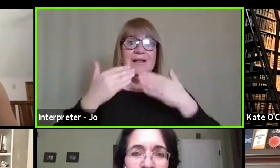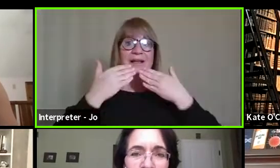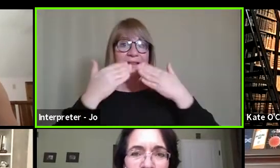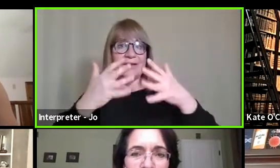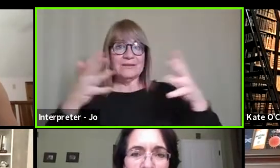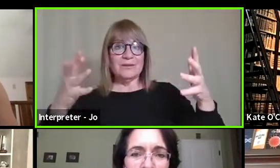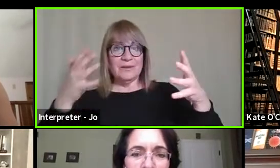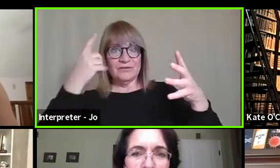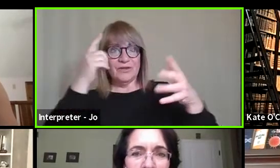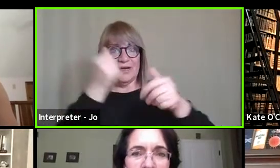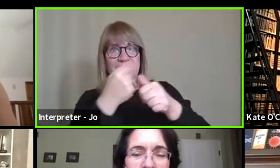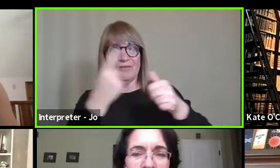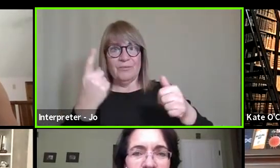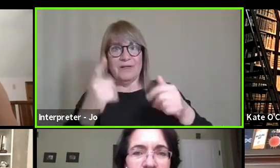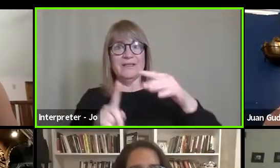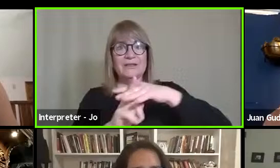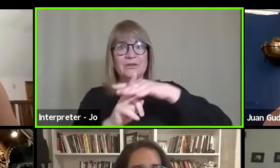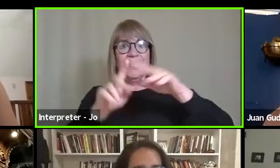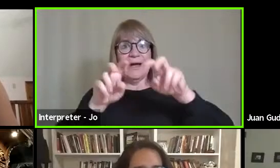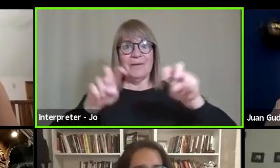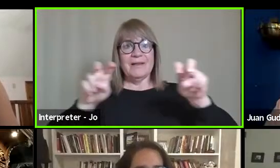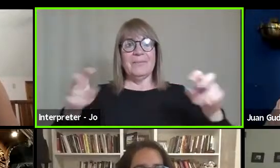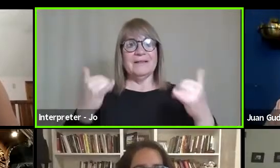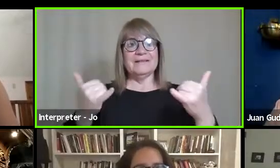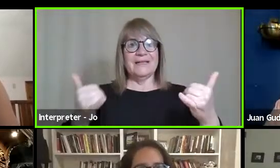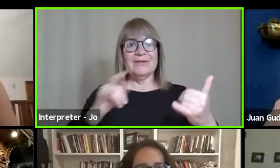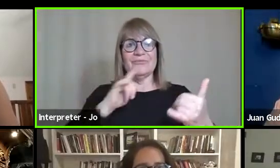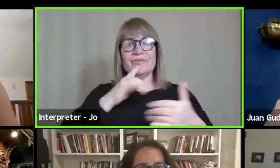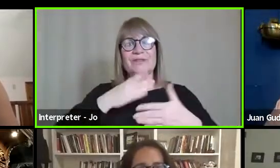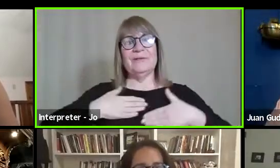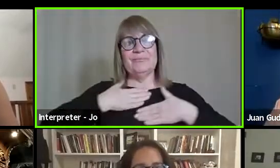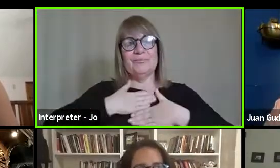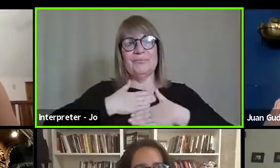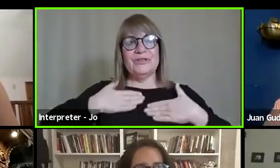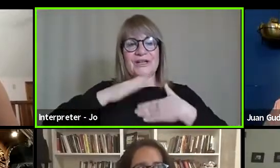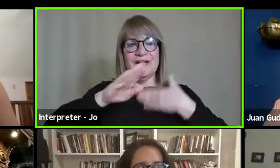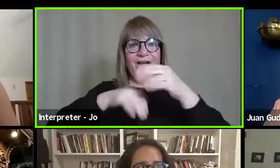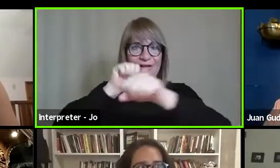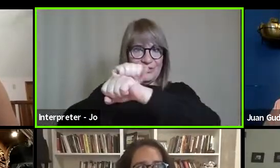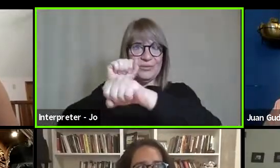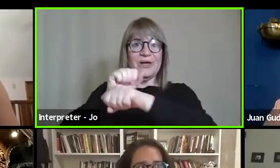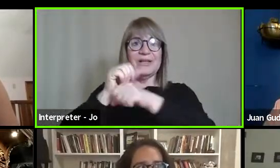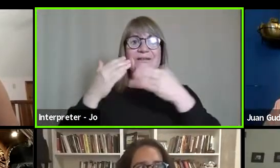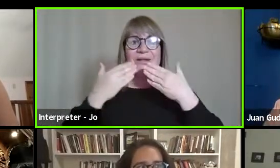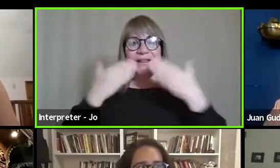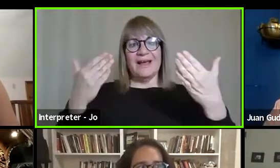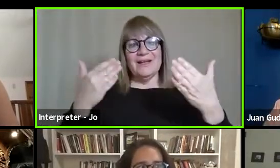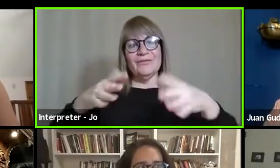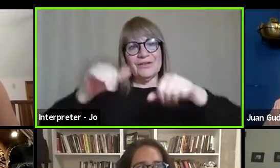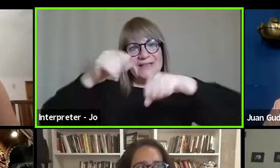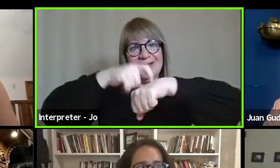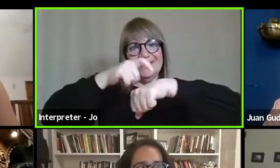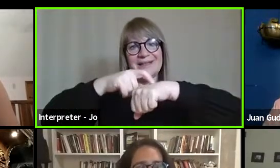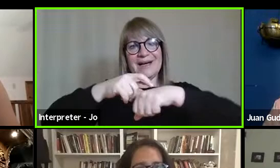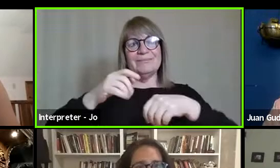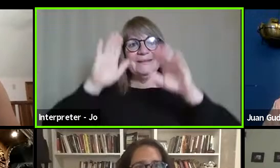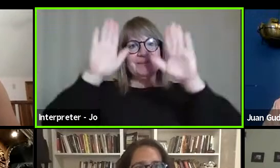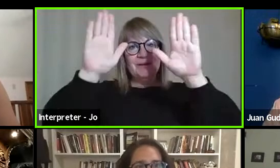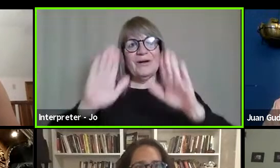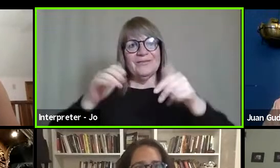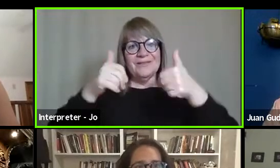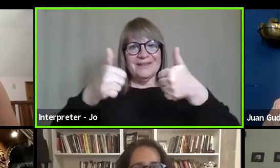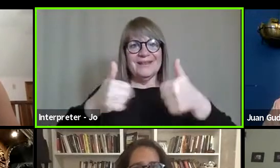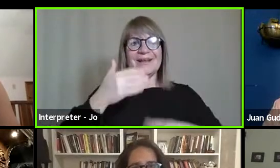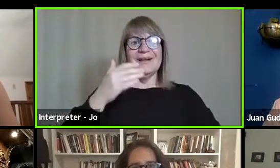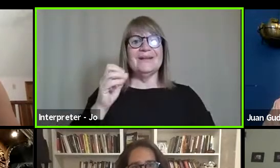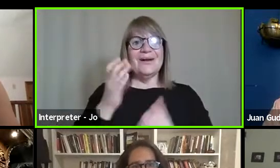for for everyone here on the panel today we really really appreciate all the work that you're doing so thank you for taking the time it's been wonderful